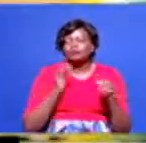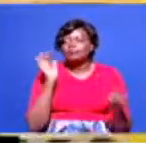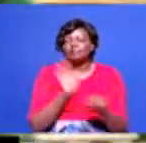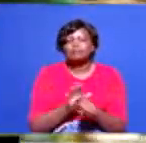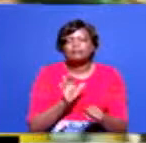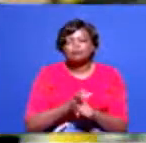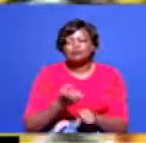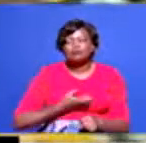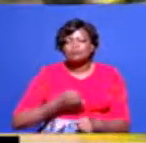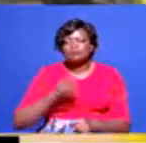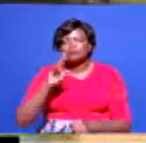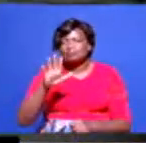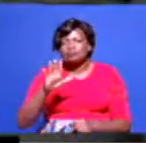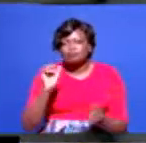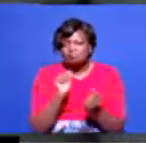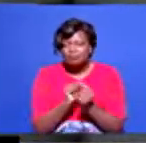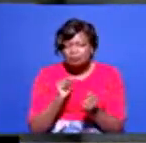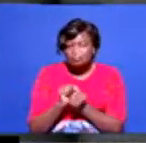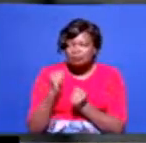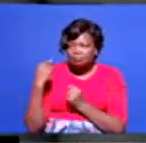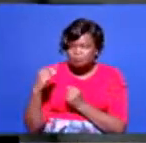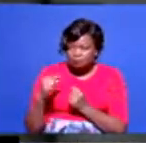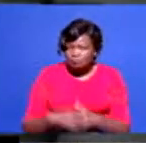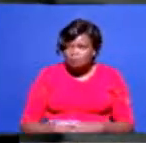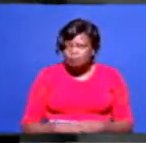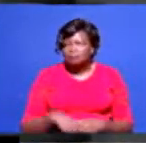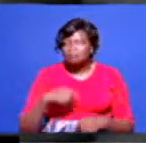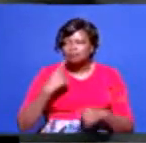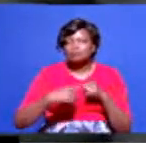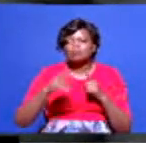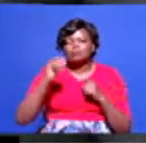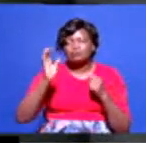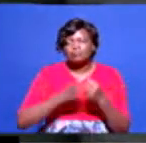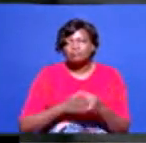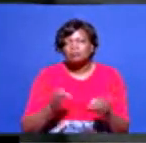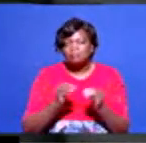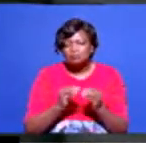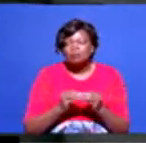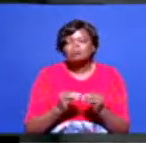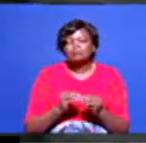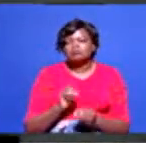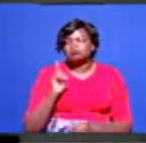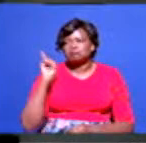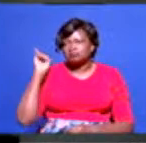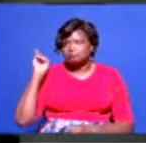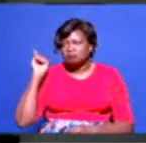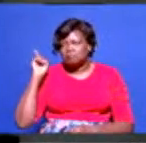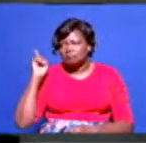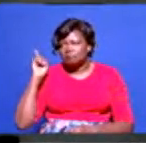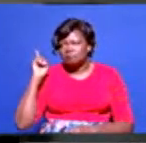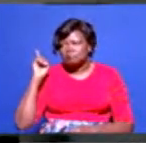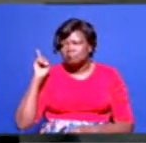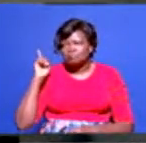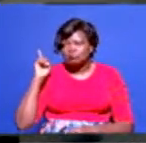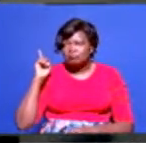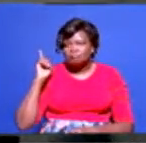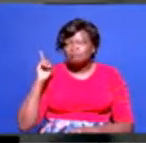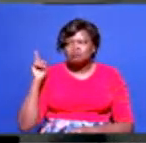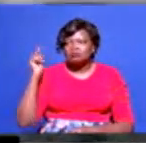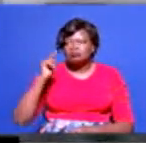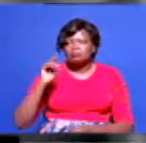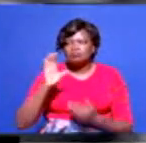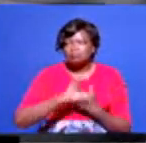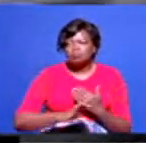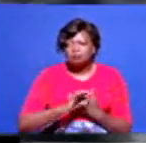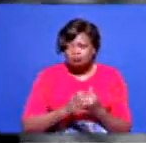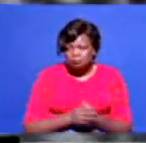medals, 10 of them being gold. In 2009, he got to meet the world record holder in the 100 meters Usain Bolt, who was in the country to adopt a